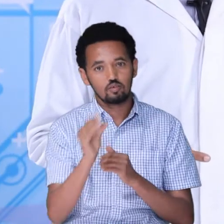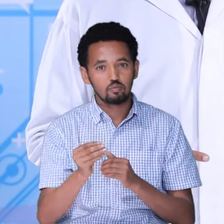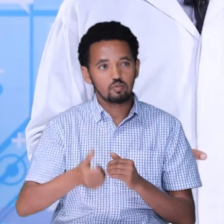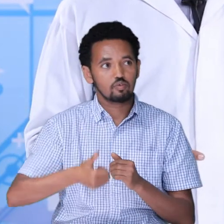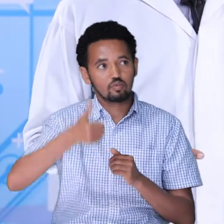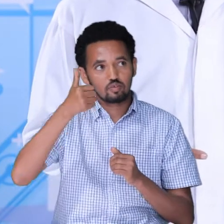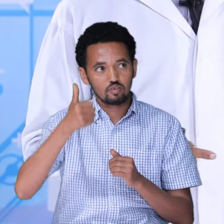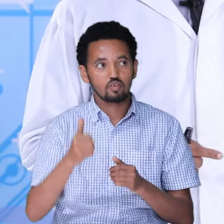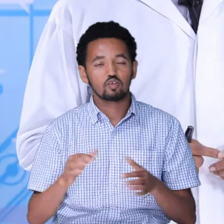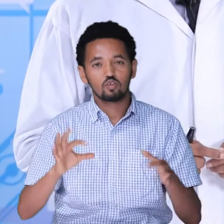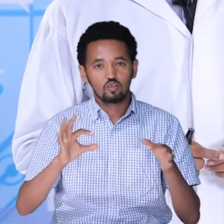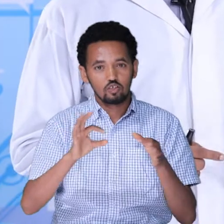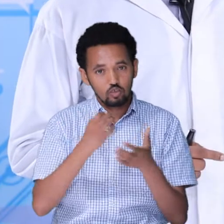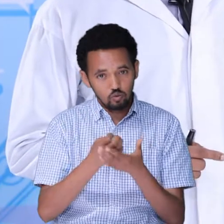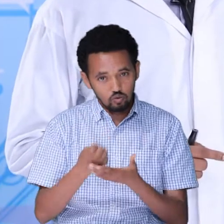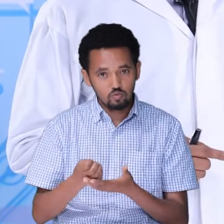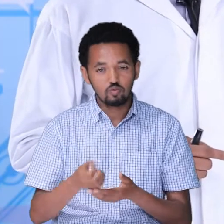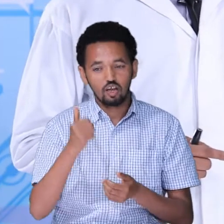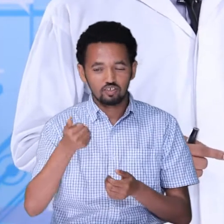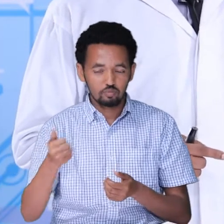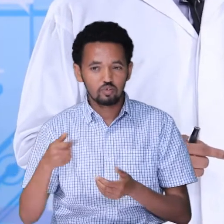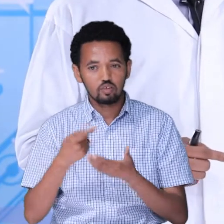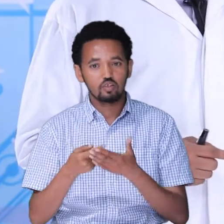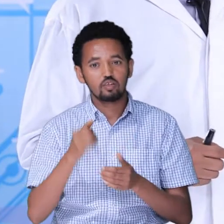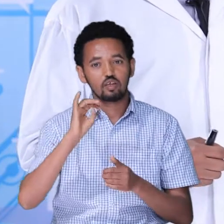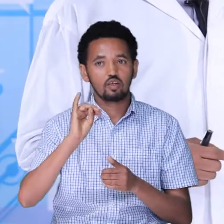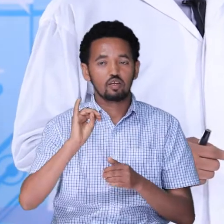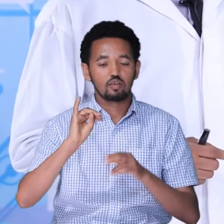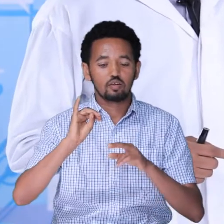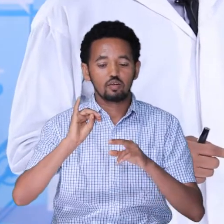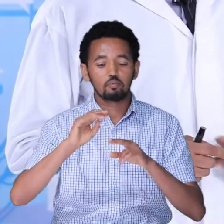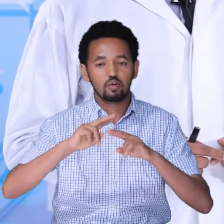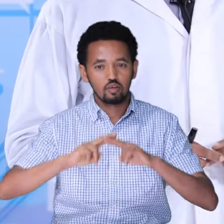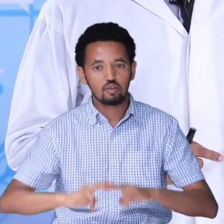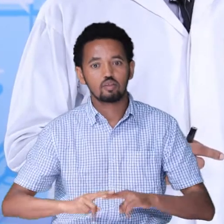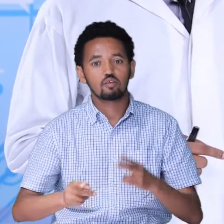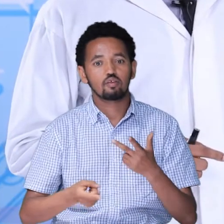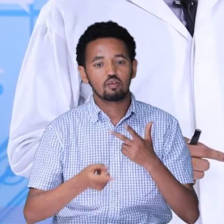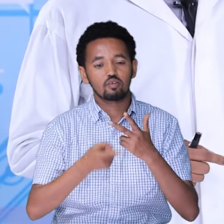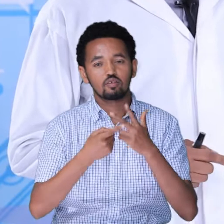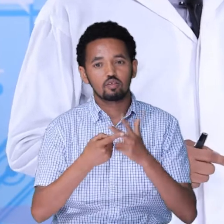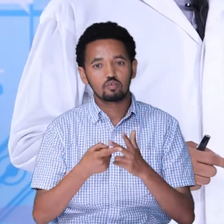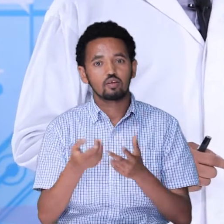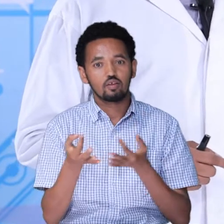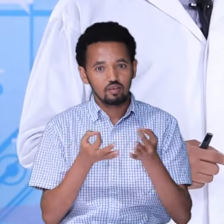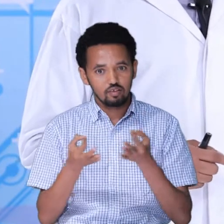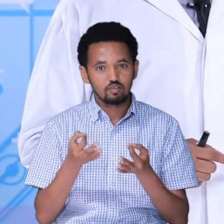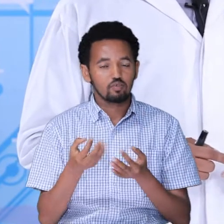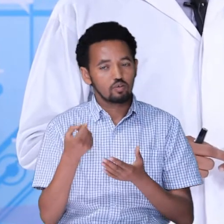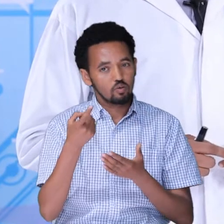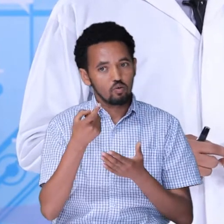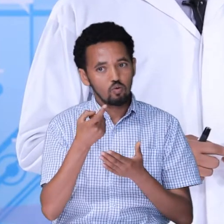political, socio-economic achievement of independent African state. Third one, identify in what